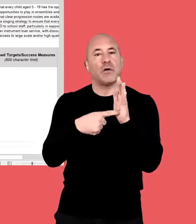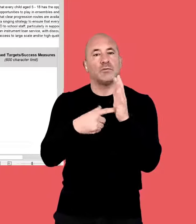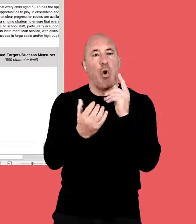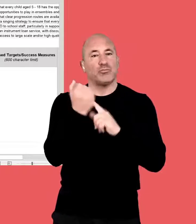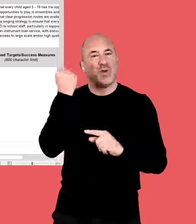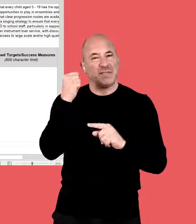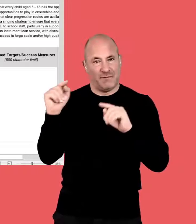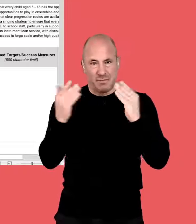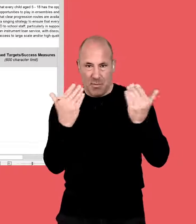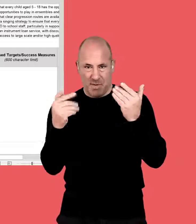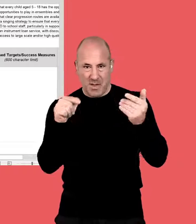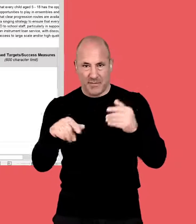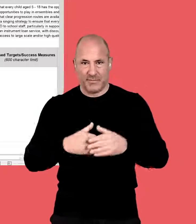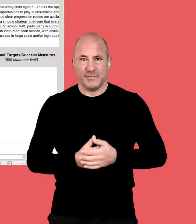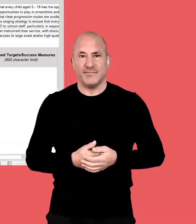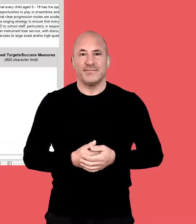against.